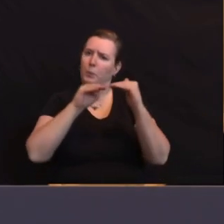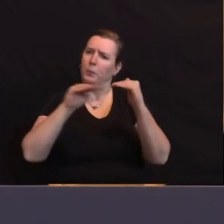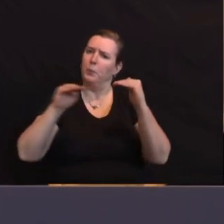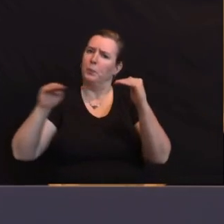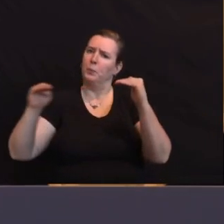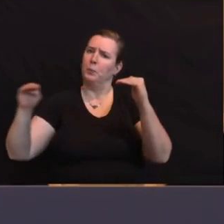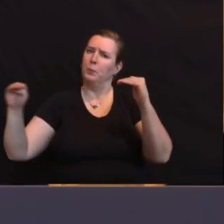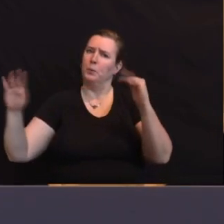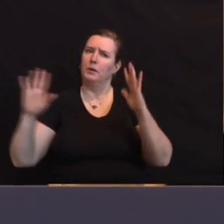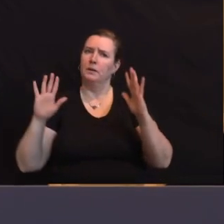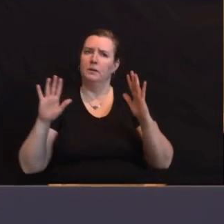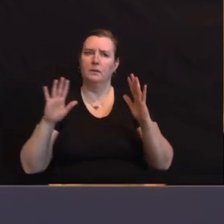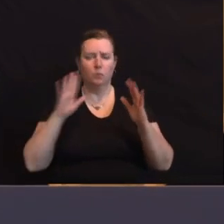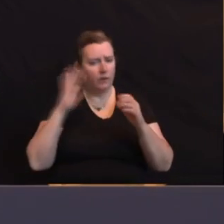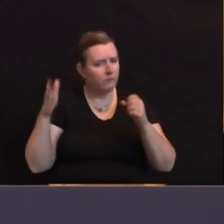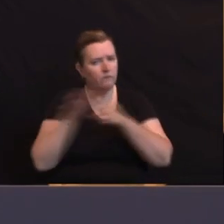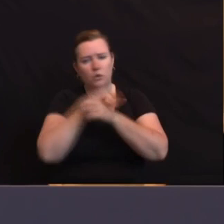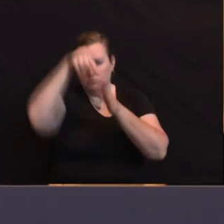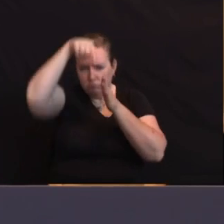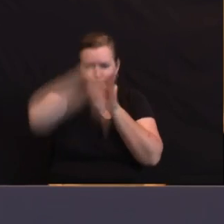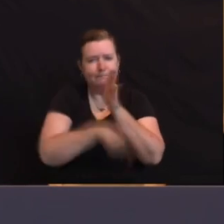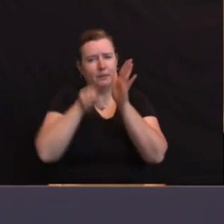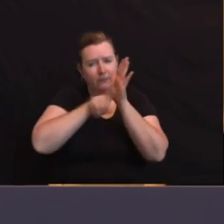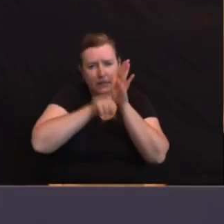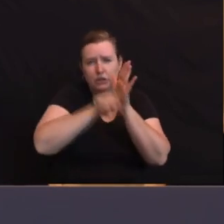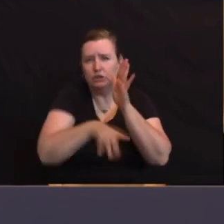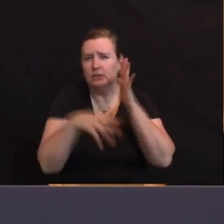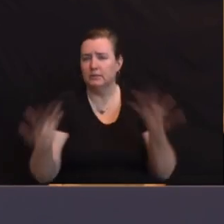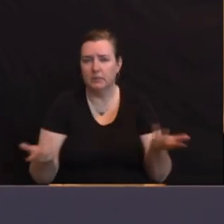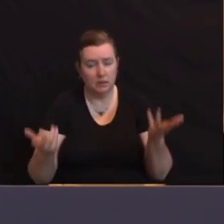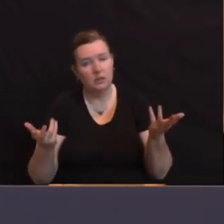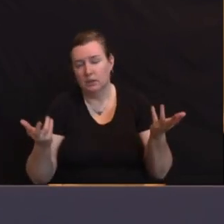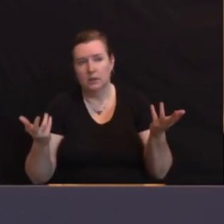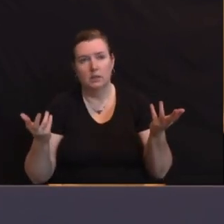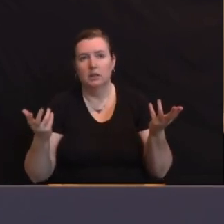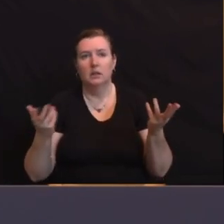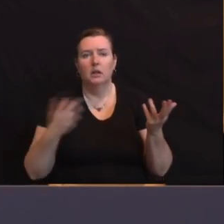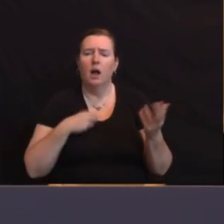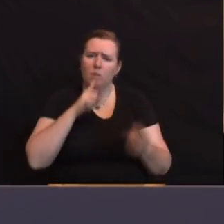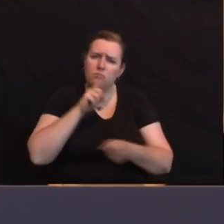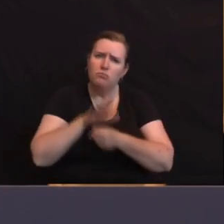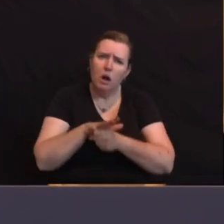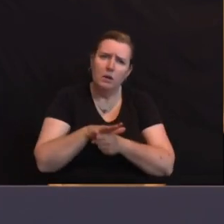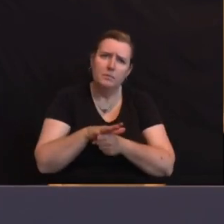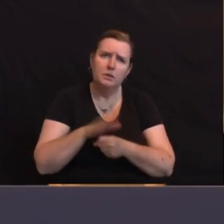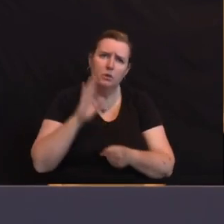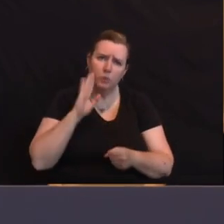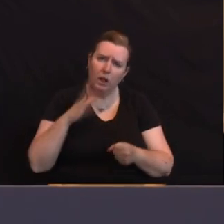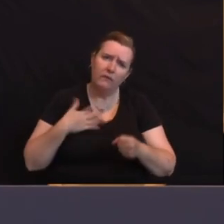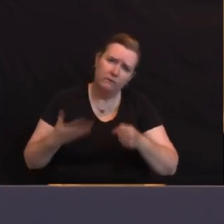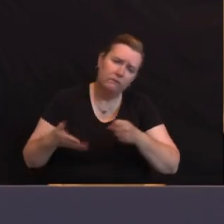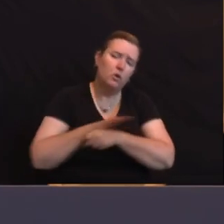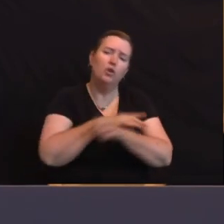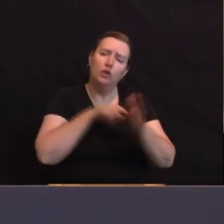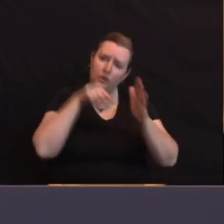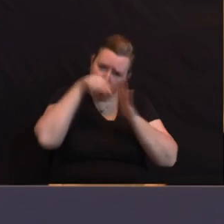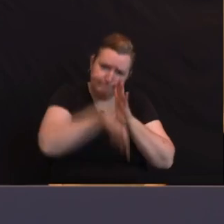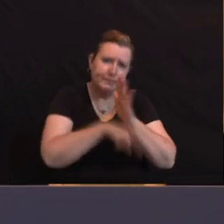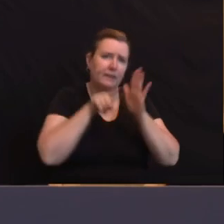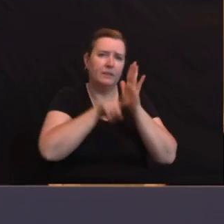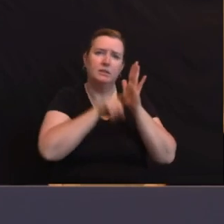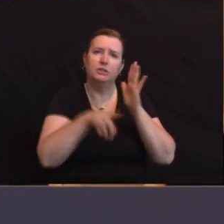accounting. I've got no more color to say on that. I promise you that that is something that we have not and will not